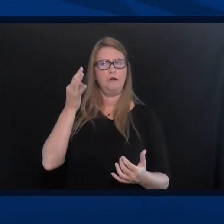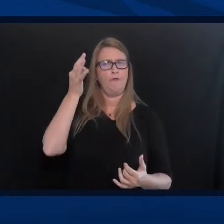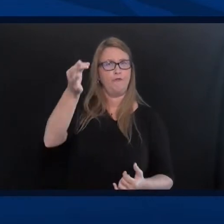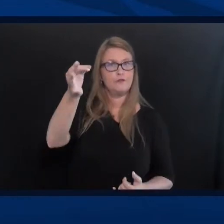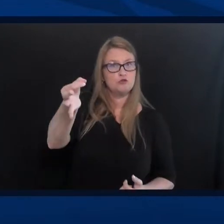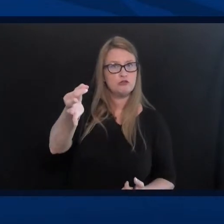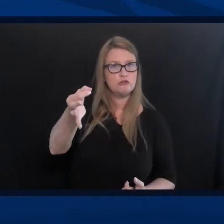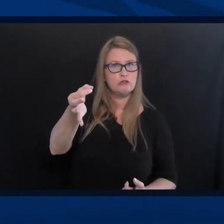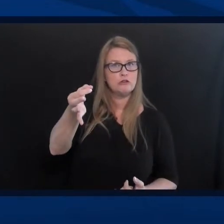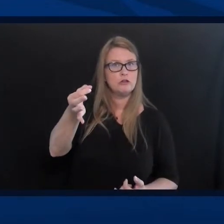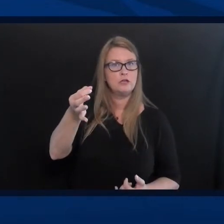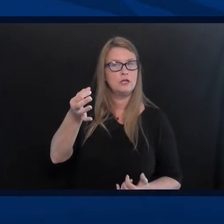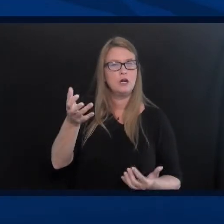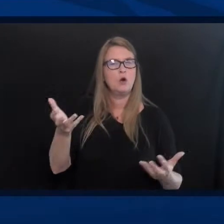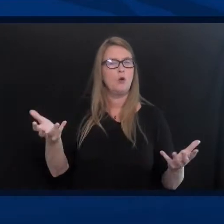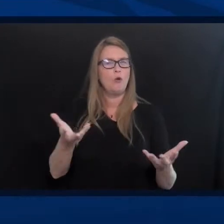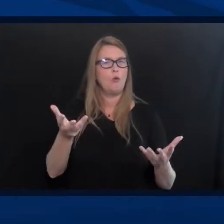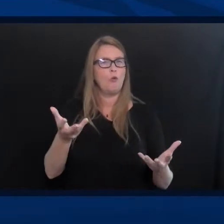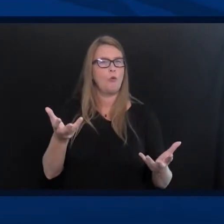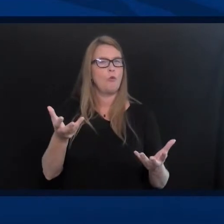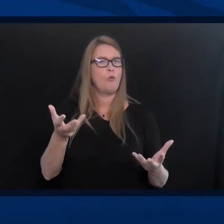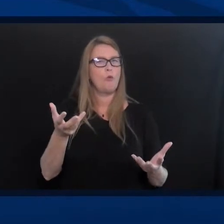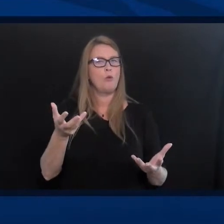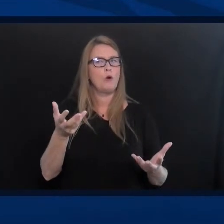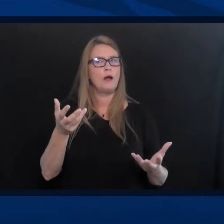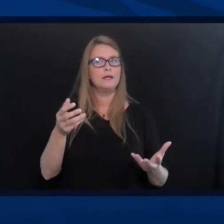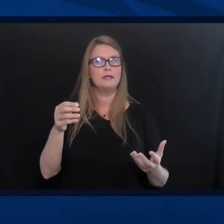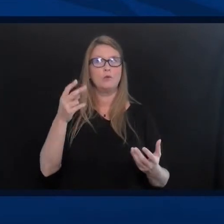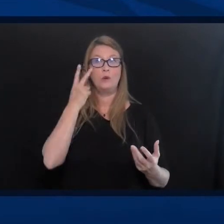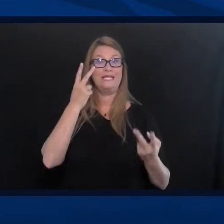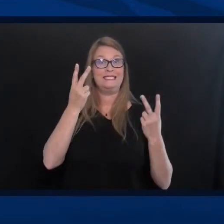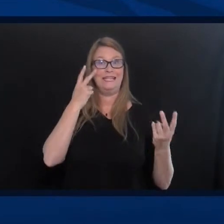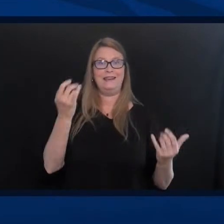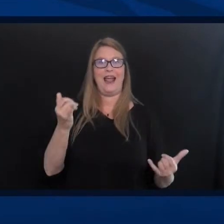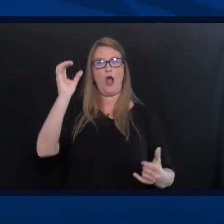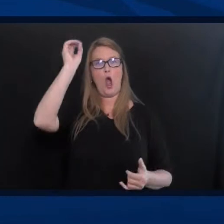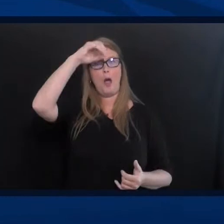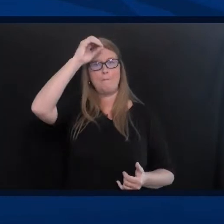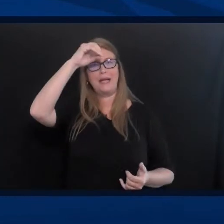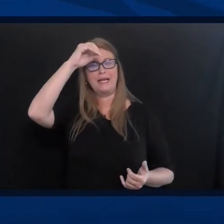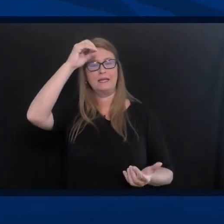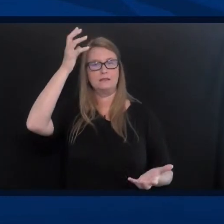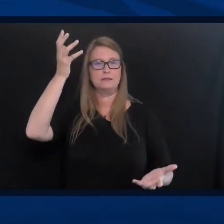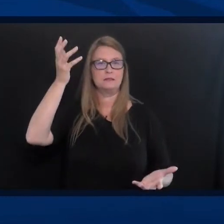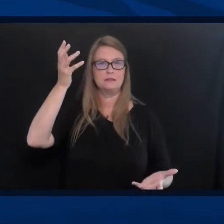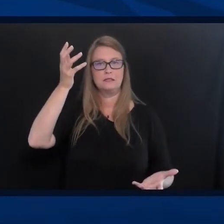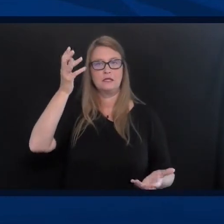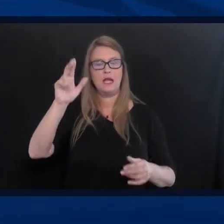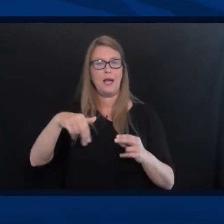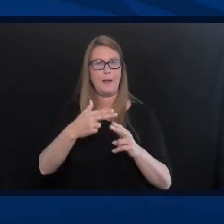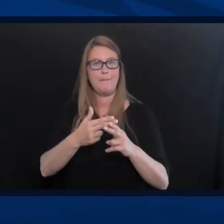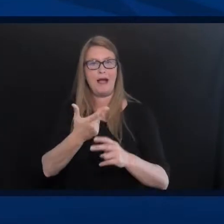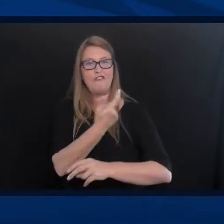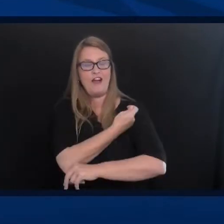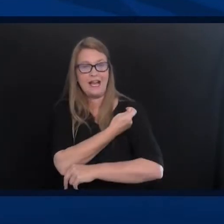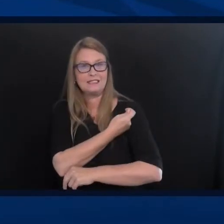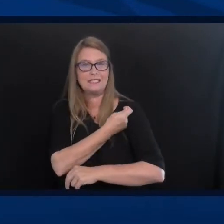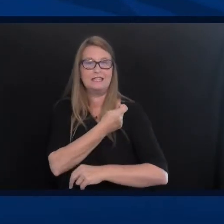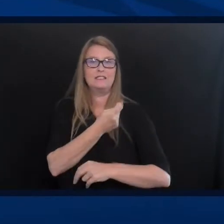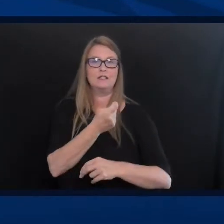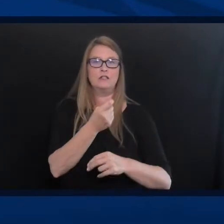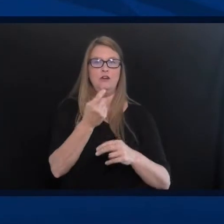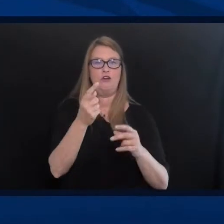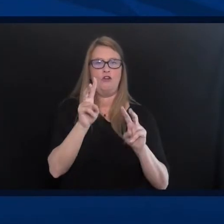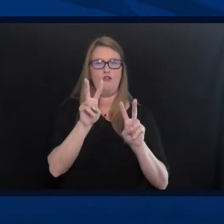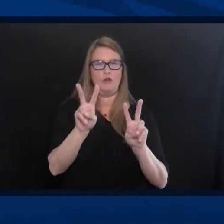What are the realities surrounding this thing, besides the opinions that are being formed about maybe your opinions of the vaccine itself from the two